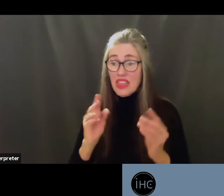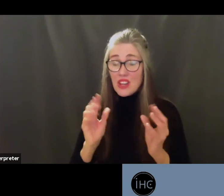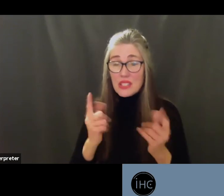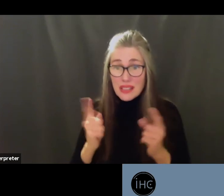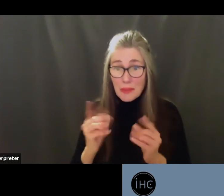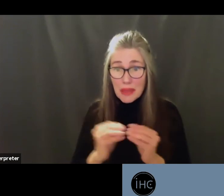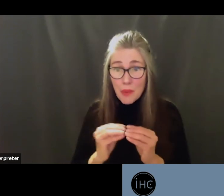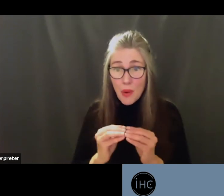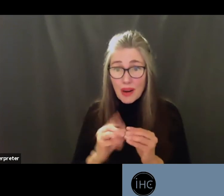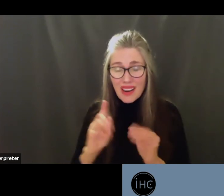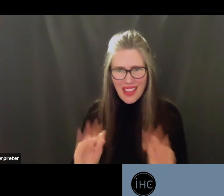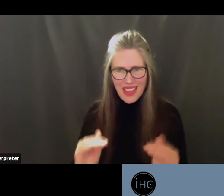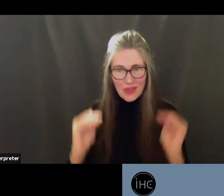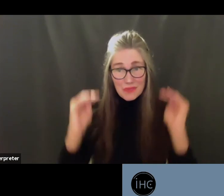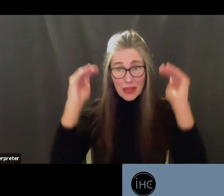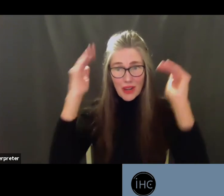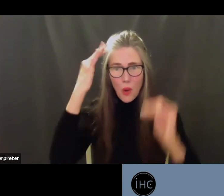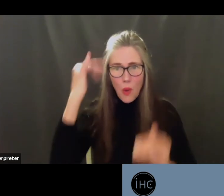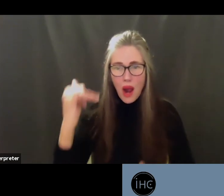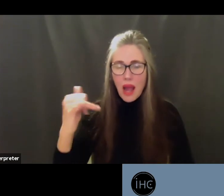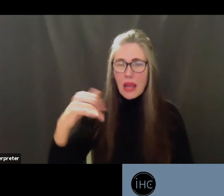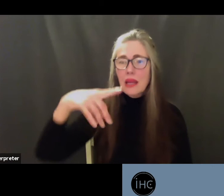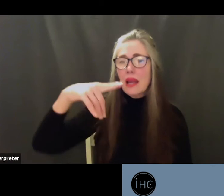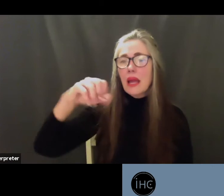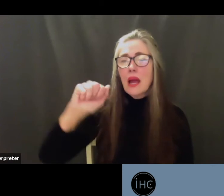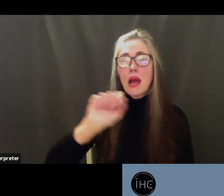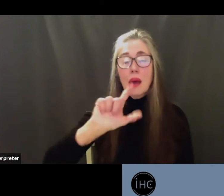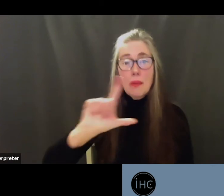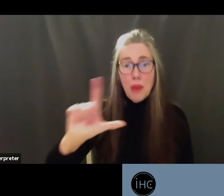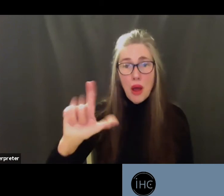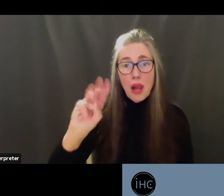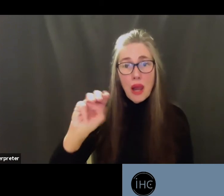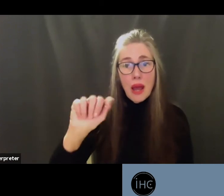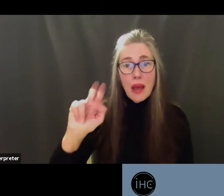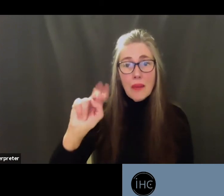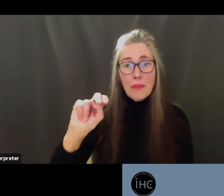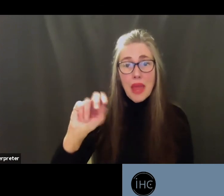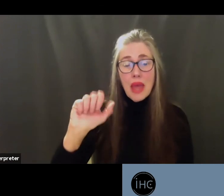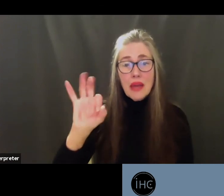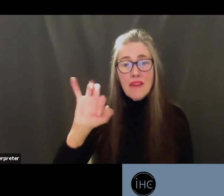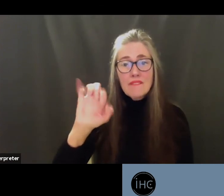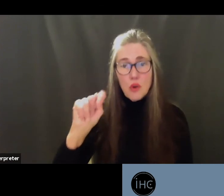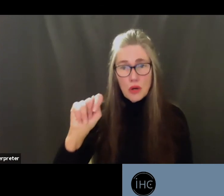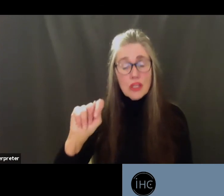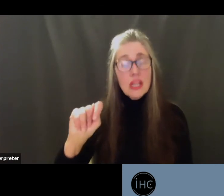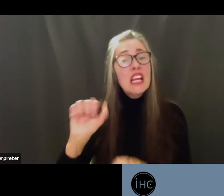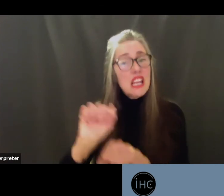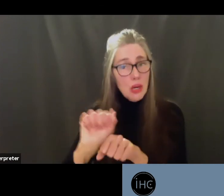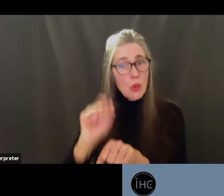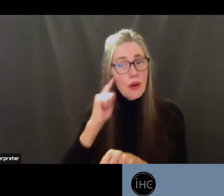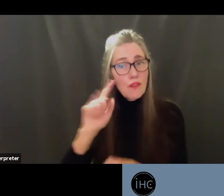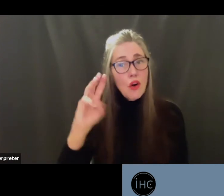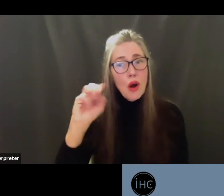mentioned that Paul Manafort worked for Mobutu in the Congo. He worked for Marcos. These are not fascists. He worked for